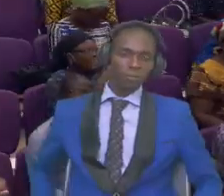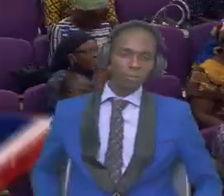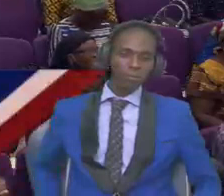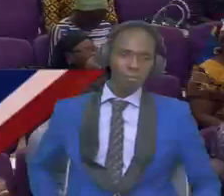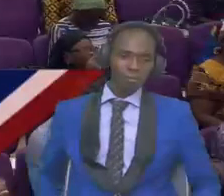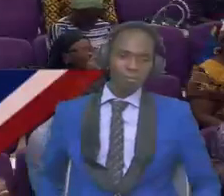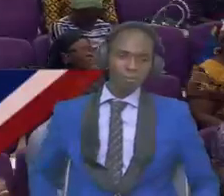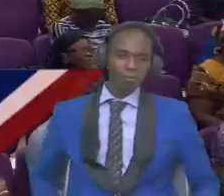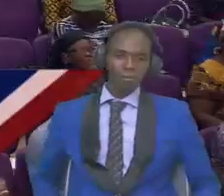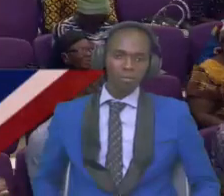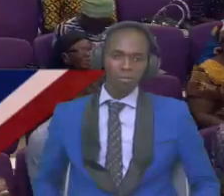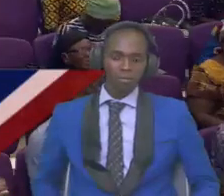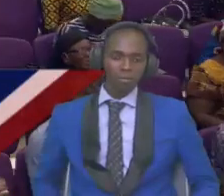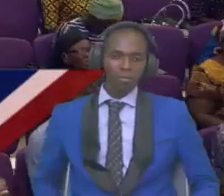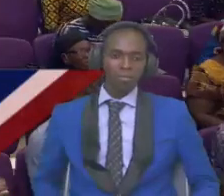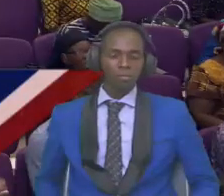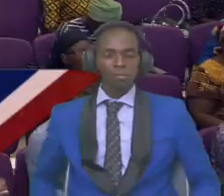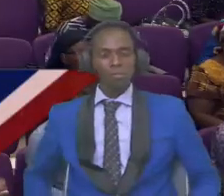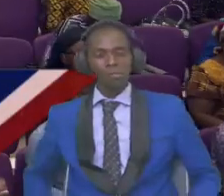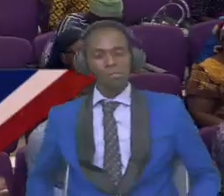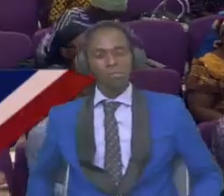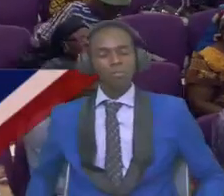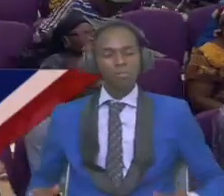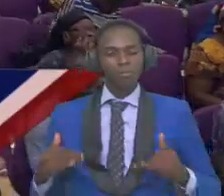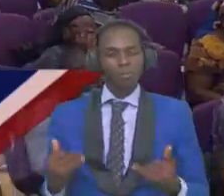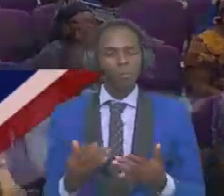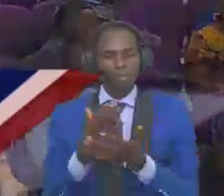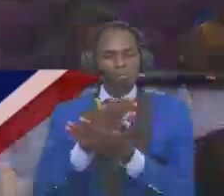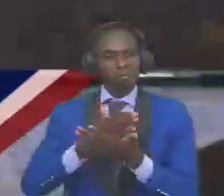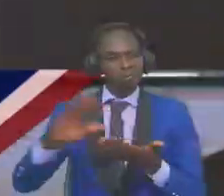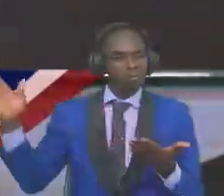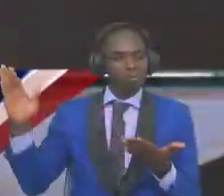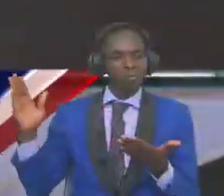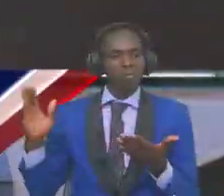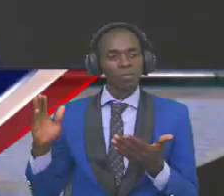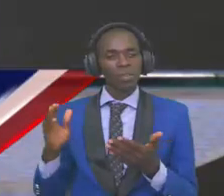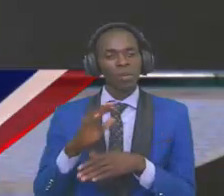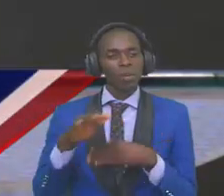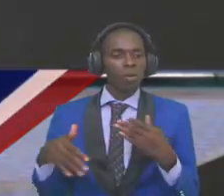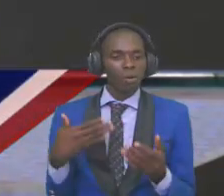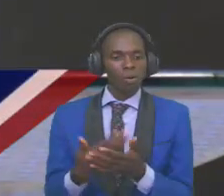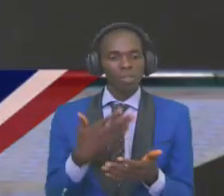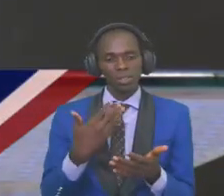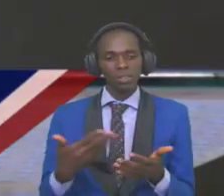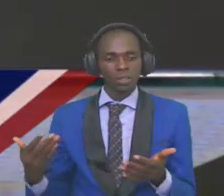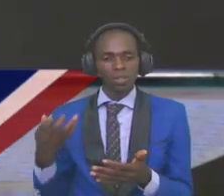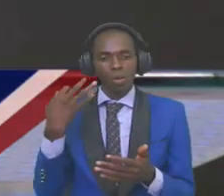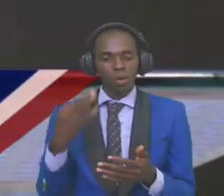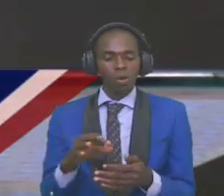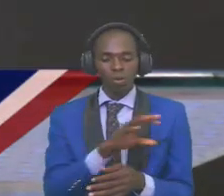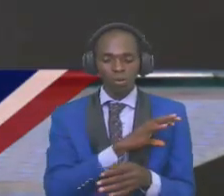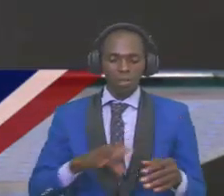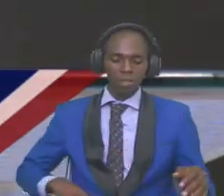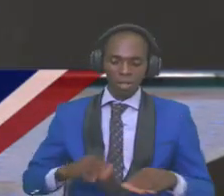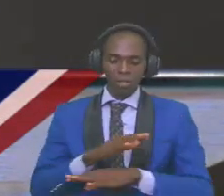denouncing all things of Christless life. Christless life. Look